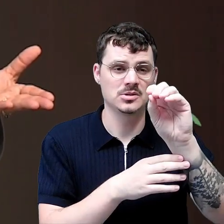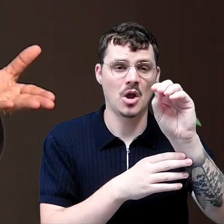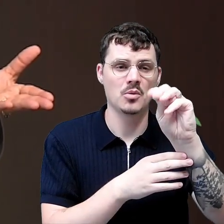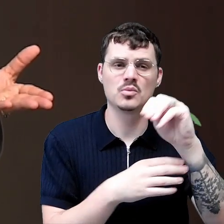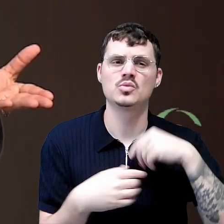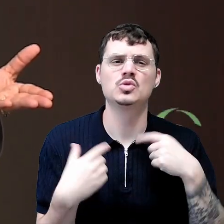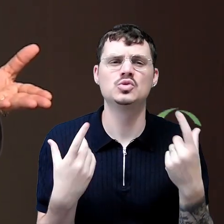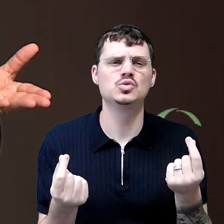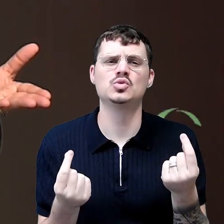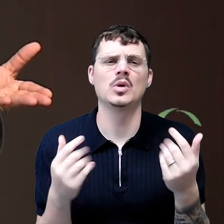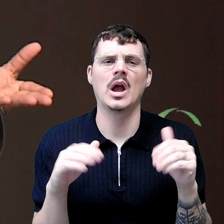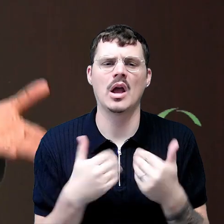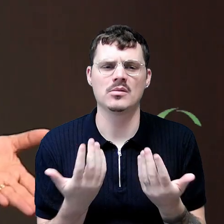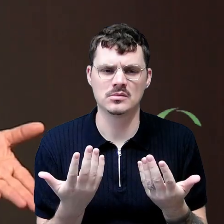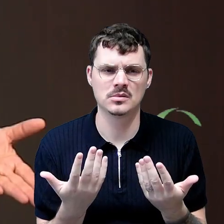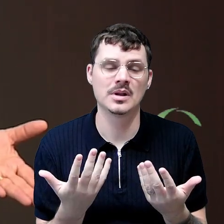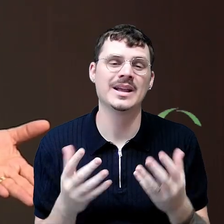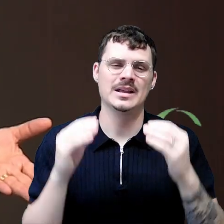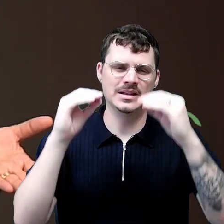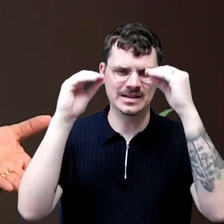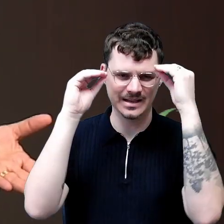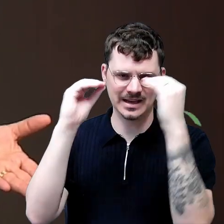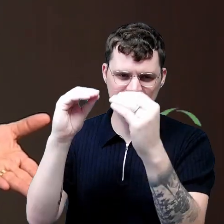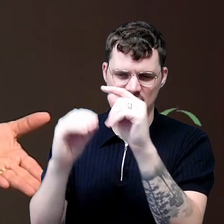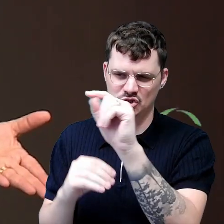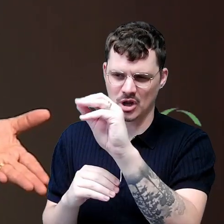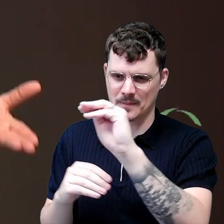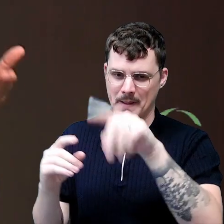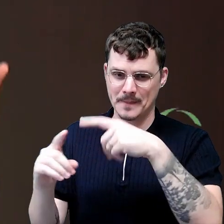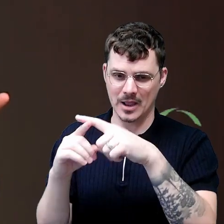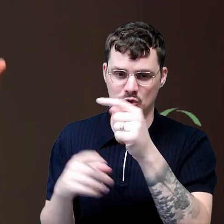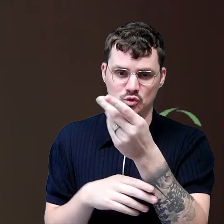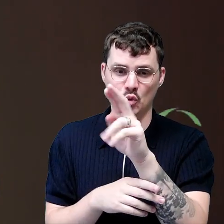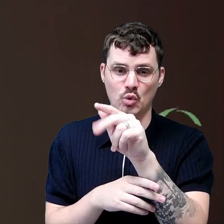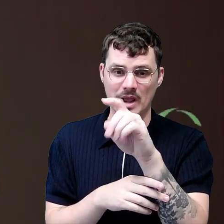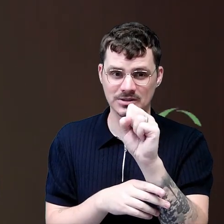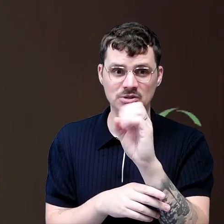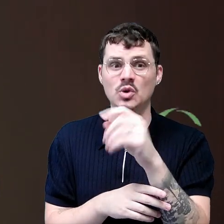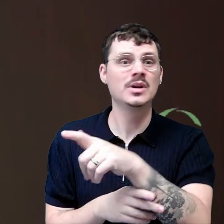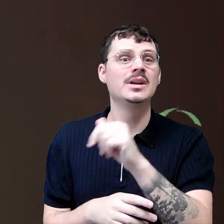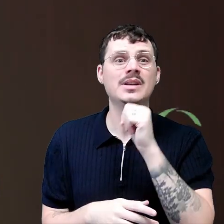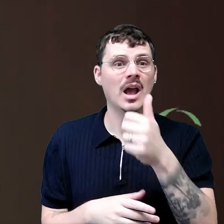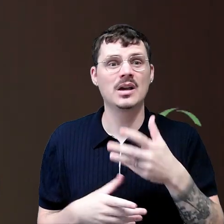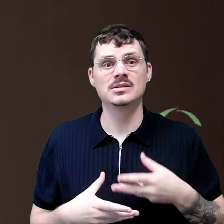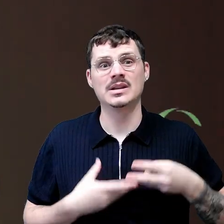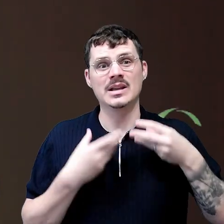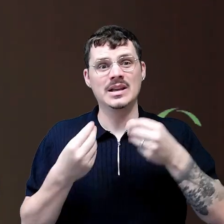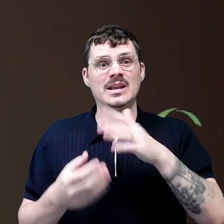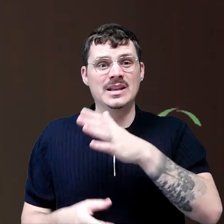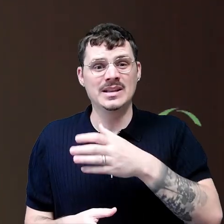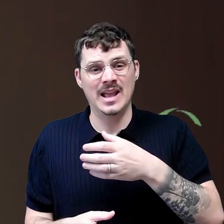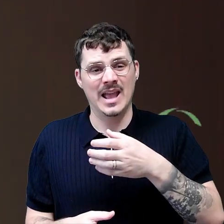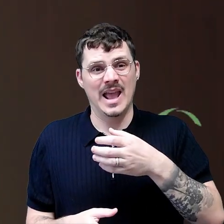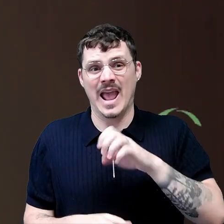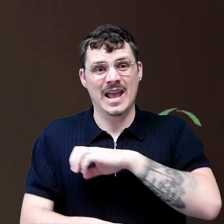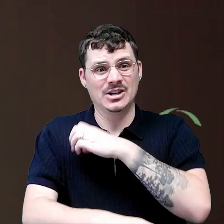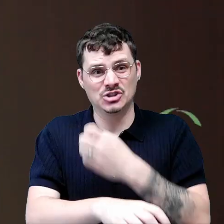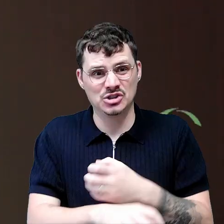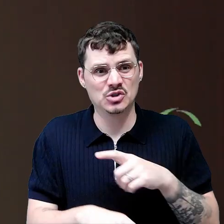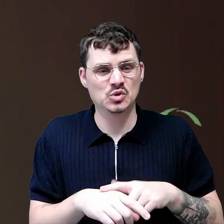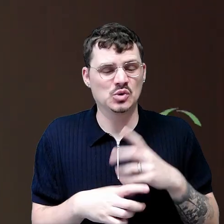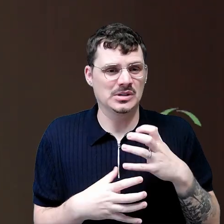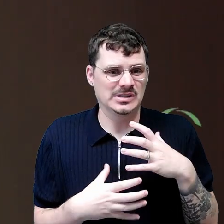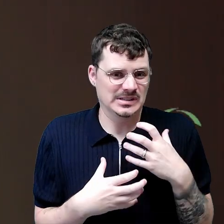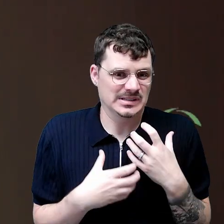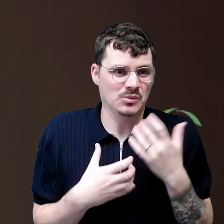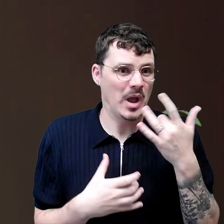Tom? Teach him about Tourette so he didn't spend all of his energy tying himself in knots.